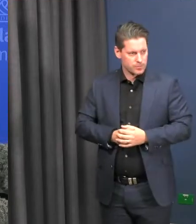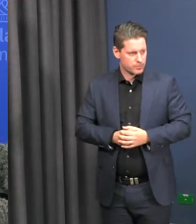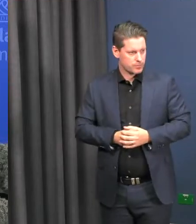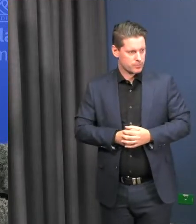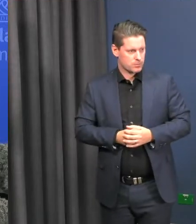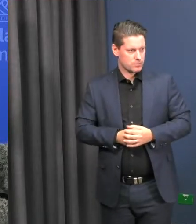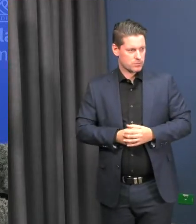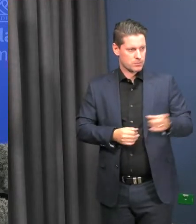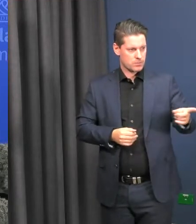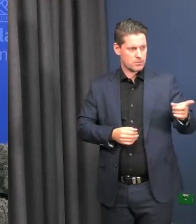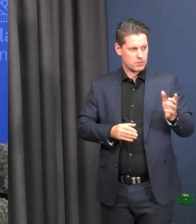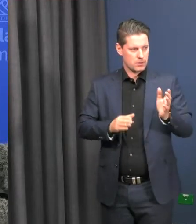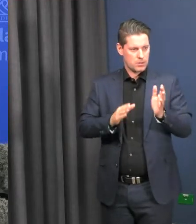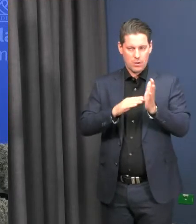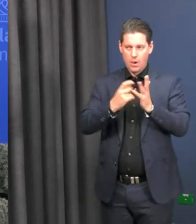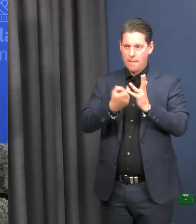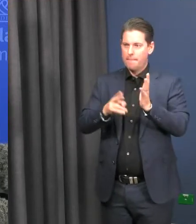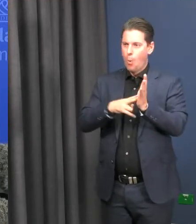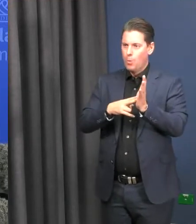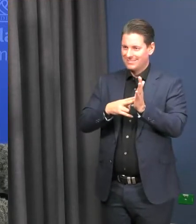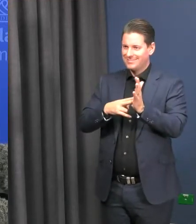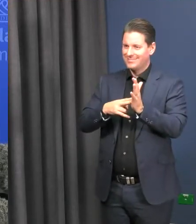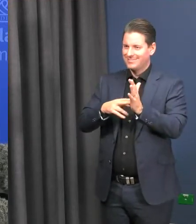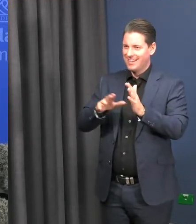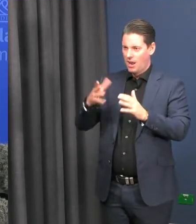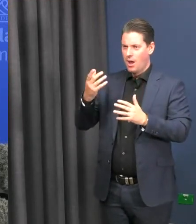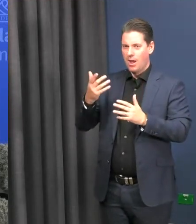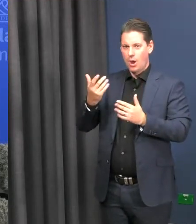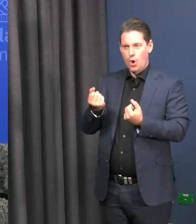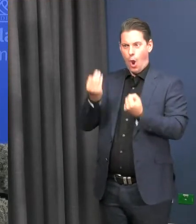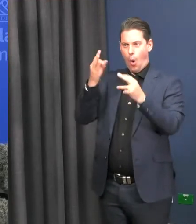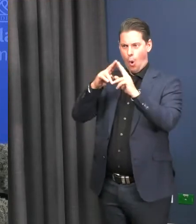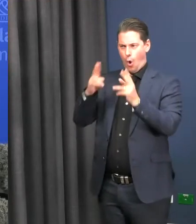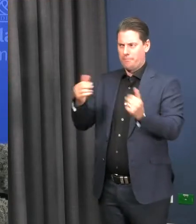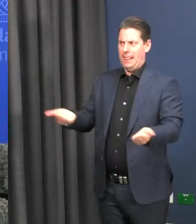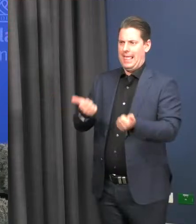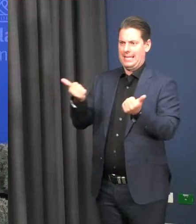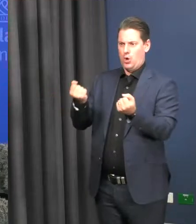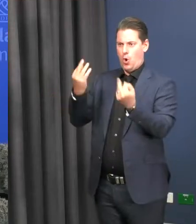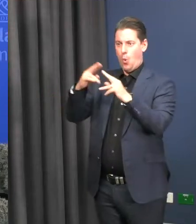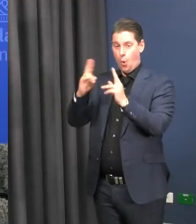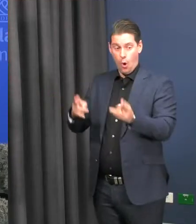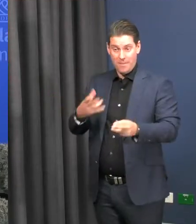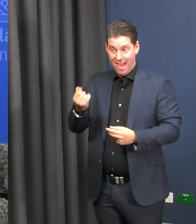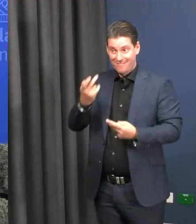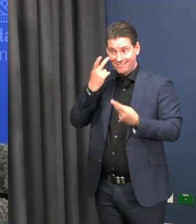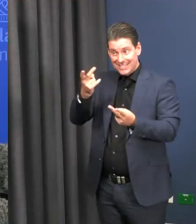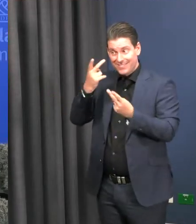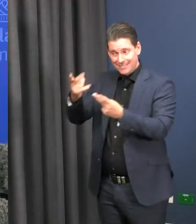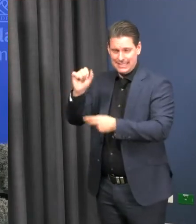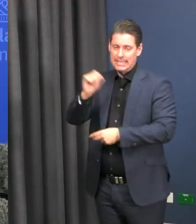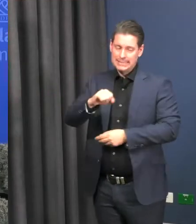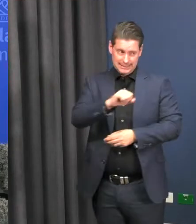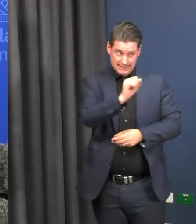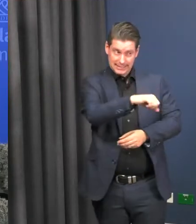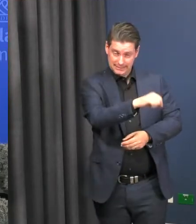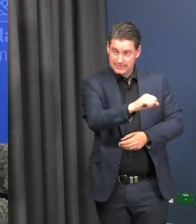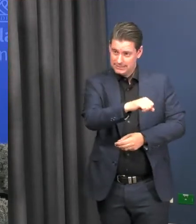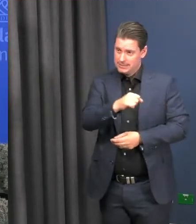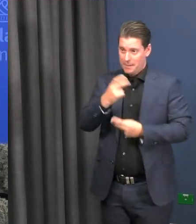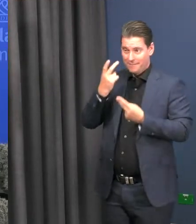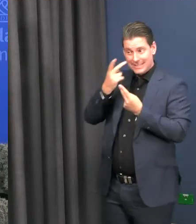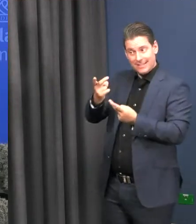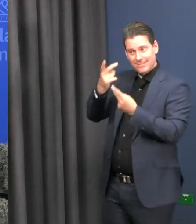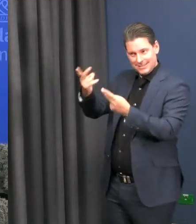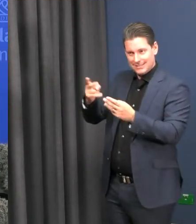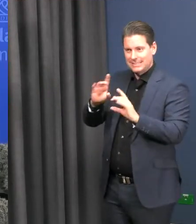council. We know Moreton had a homeless issue. Yeah. Has there been people going around to those areas Yes. to the house? Good question. Yes, the